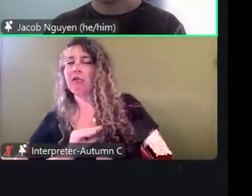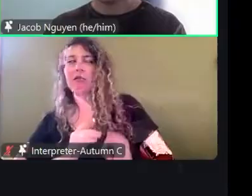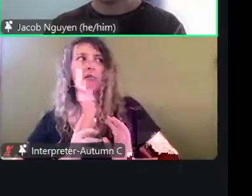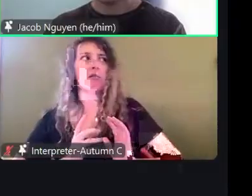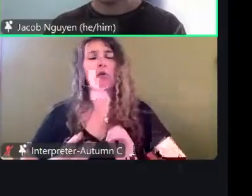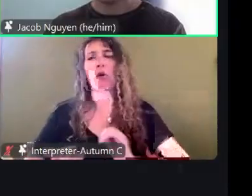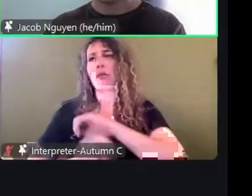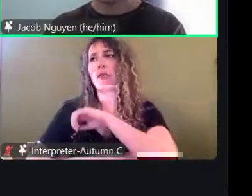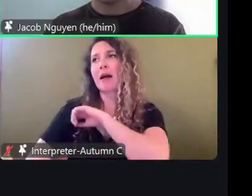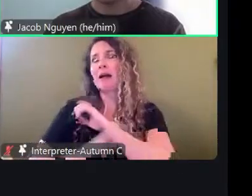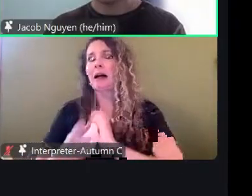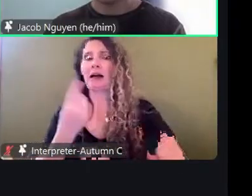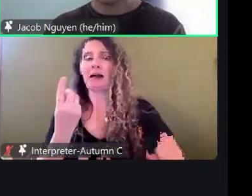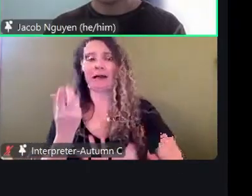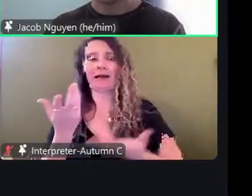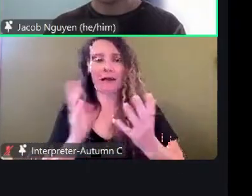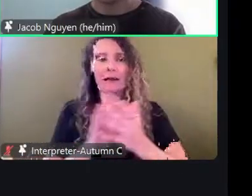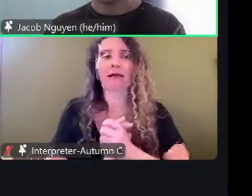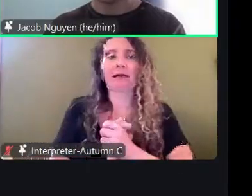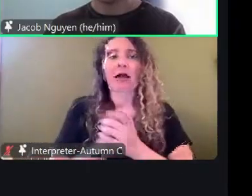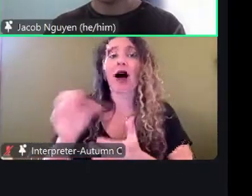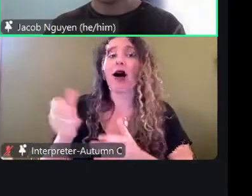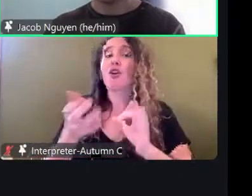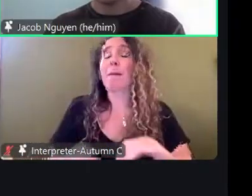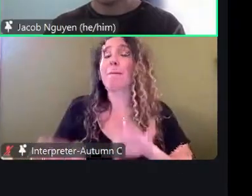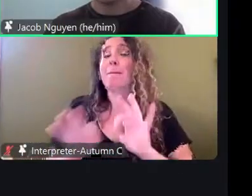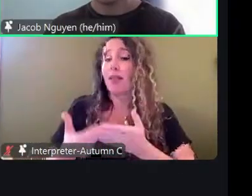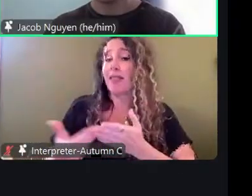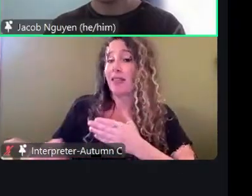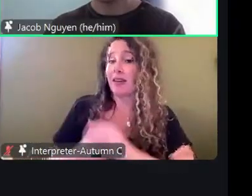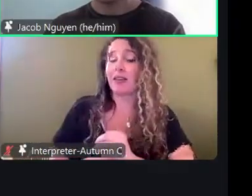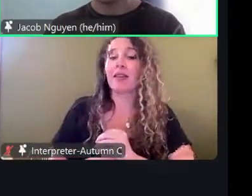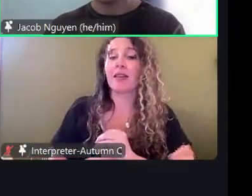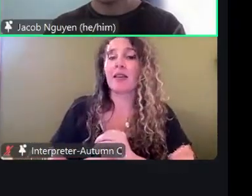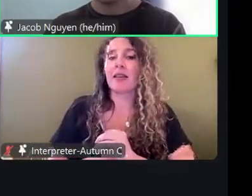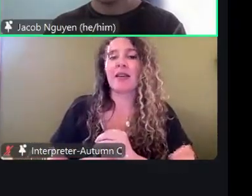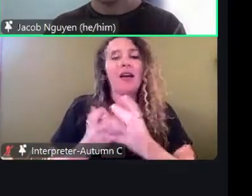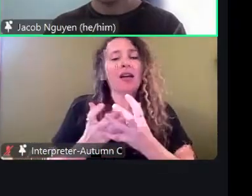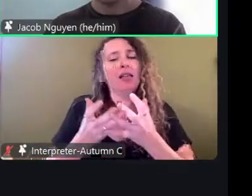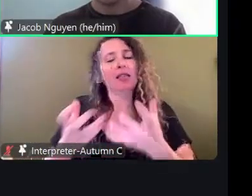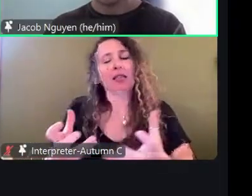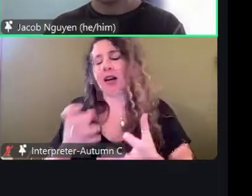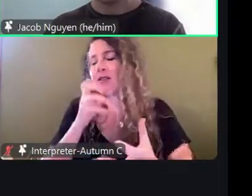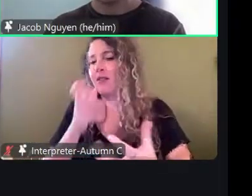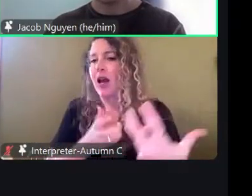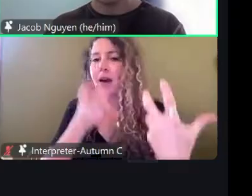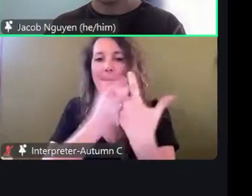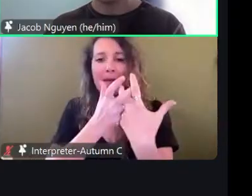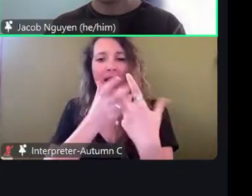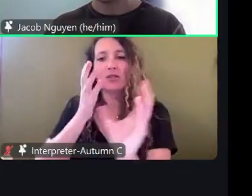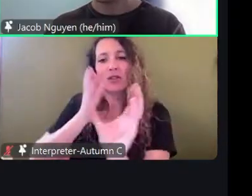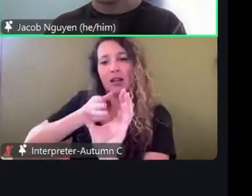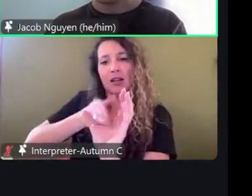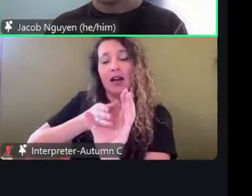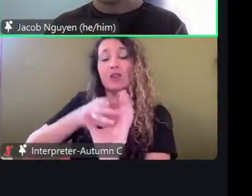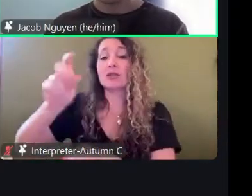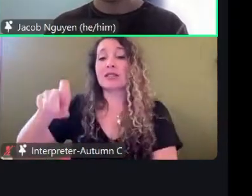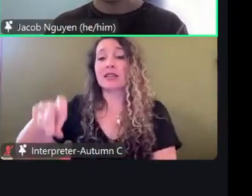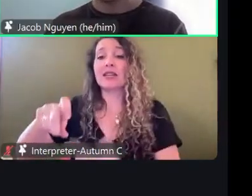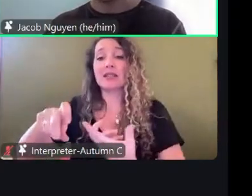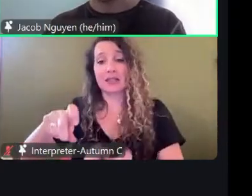another important component that we want to recognize is there are a lot of unmet psychological needs within medical student